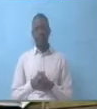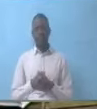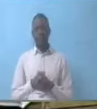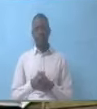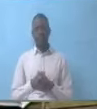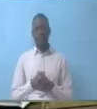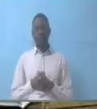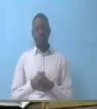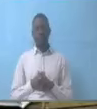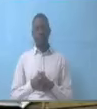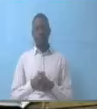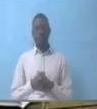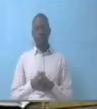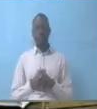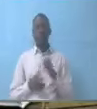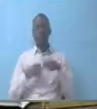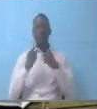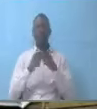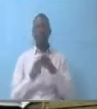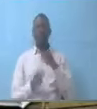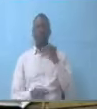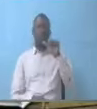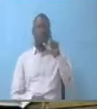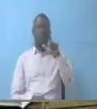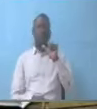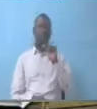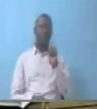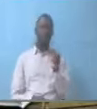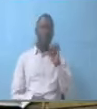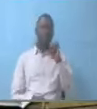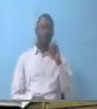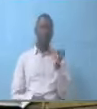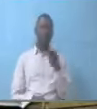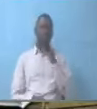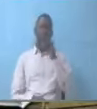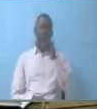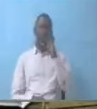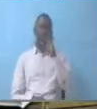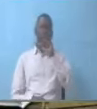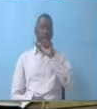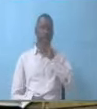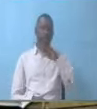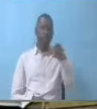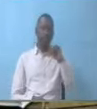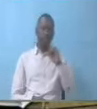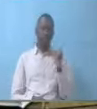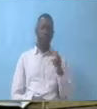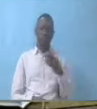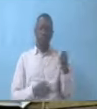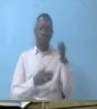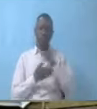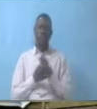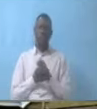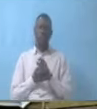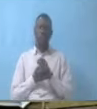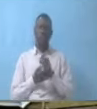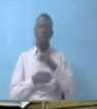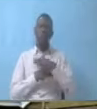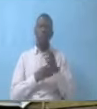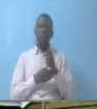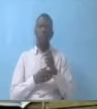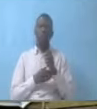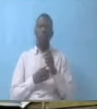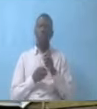write whatever amount you want. Ci la Alhaji Dame ñew jox ma checkbook bu ne ma bindal na li nga bëgg. I said, no, I'm a state council. I'm a minister